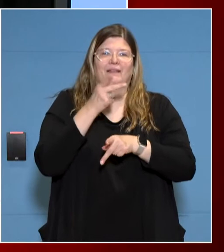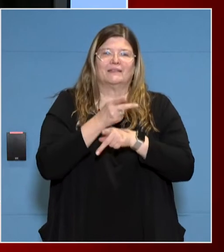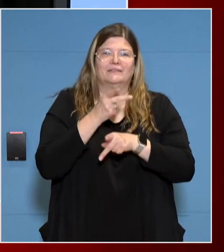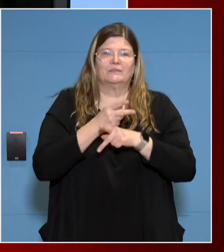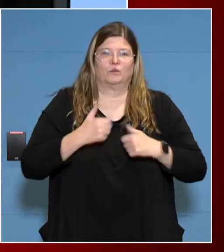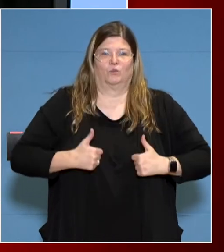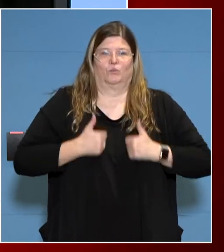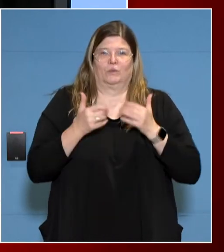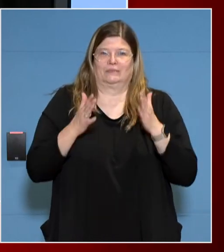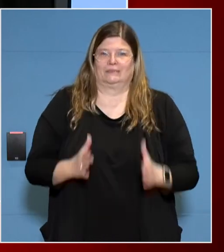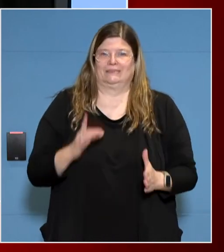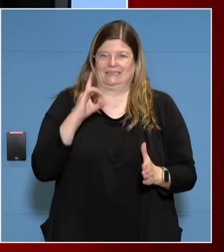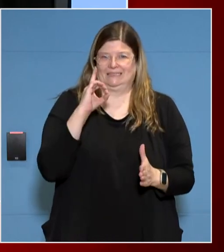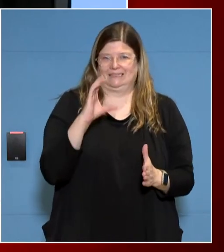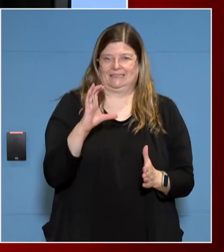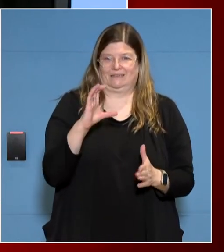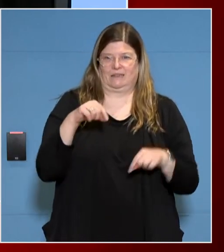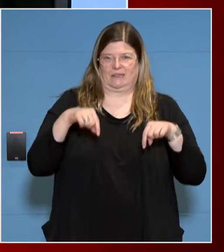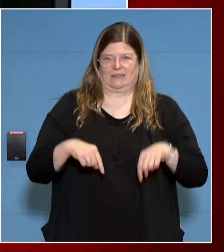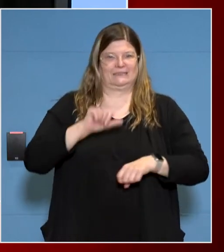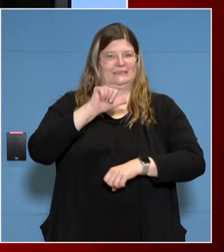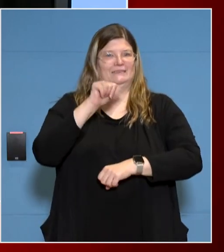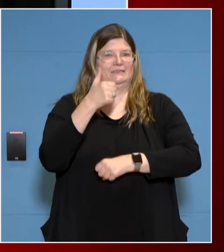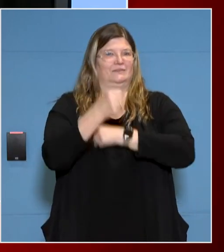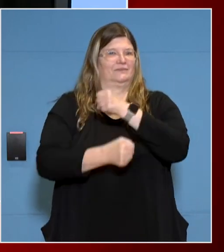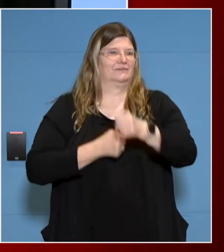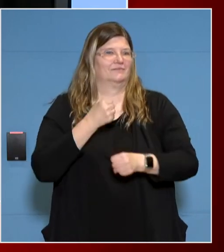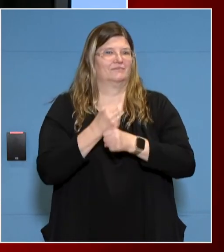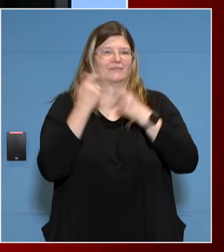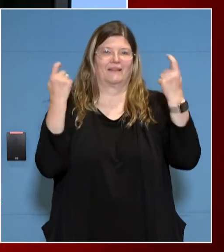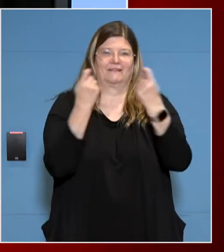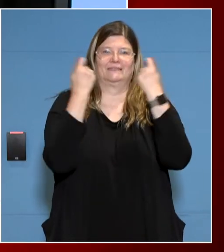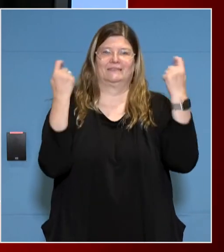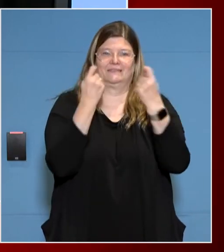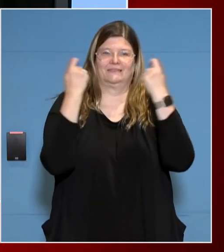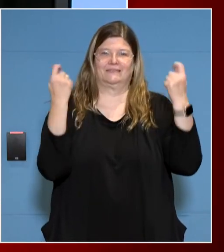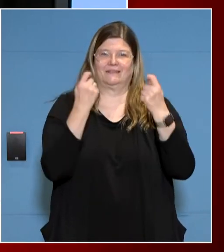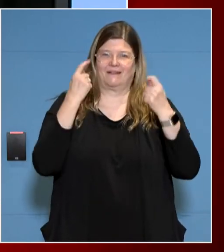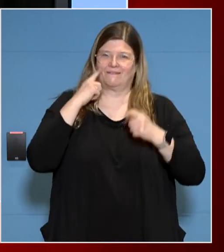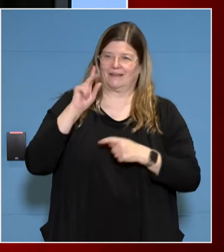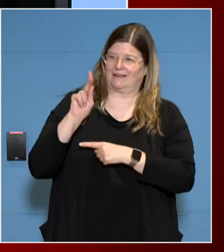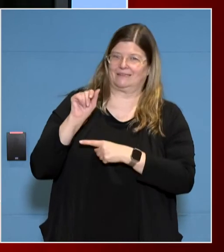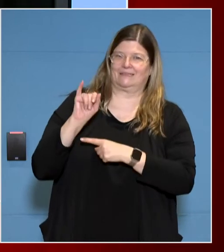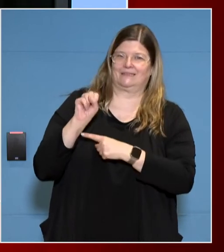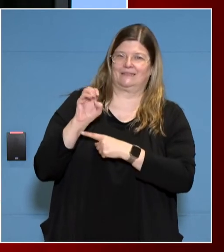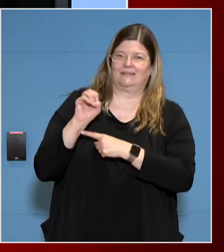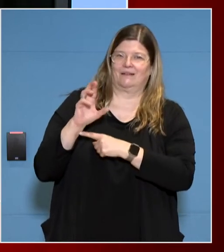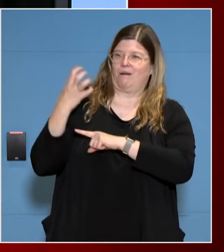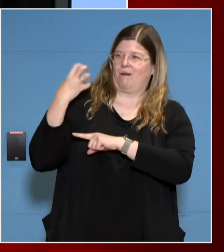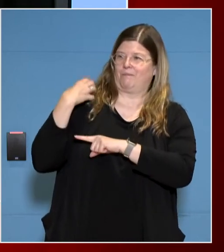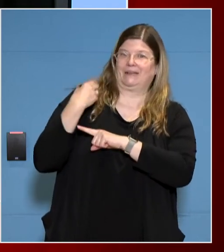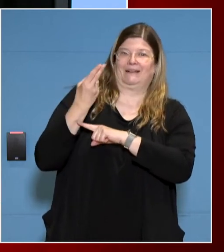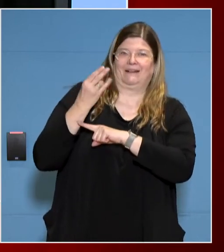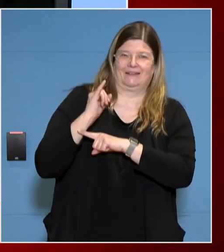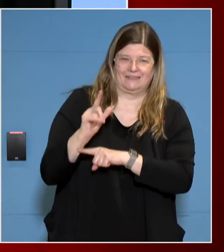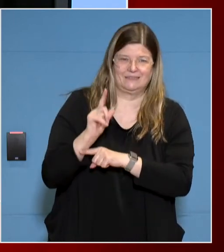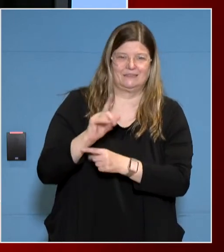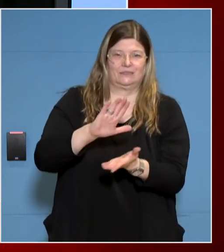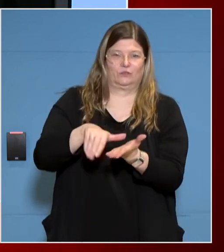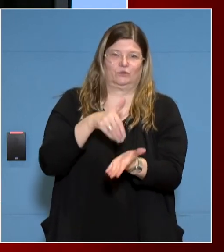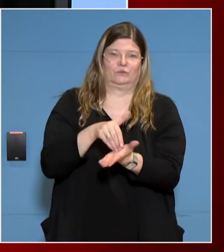anniversary of Kaiser Permanente Capitol Hill Medical Center. As one of the largest and busiest medical centers in the region, we're proud